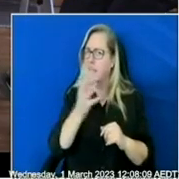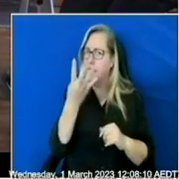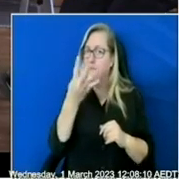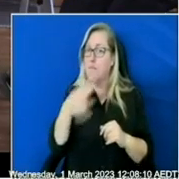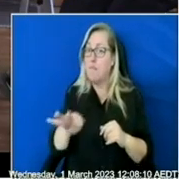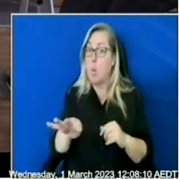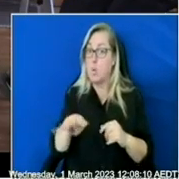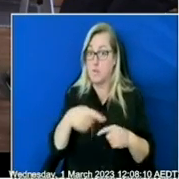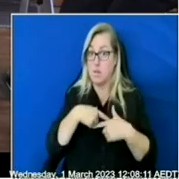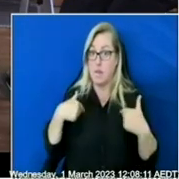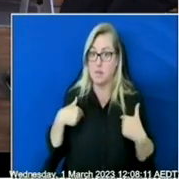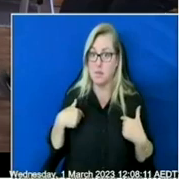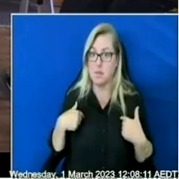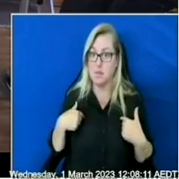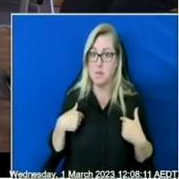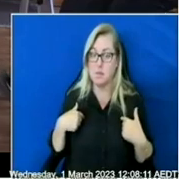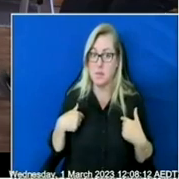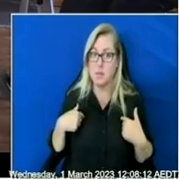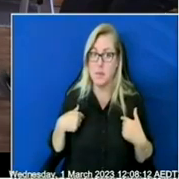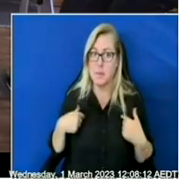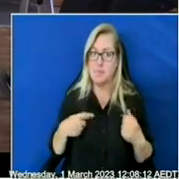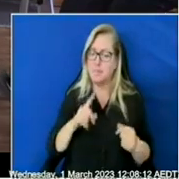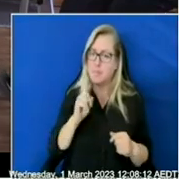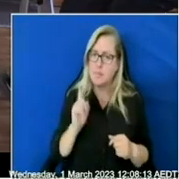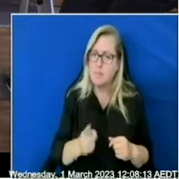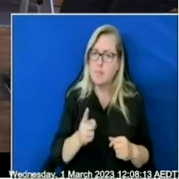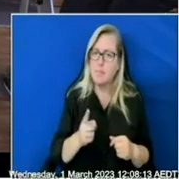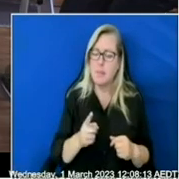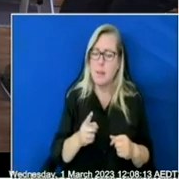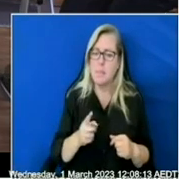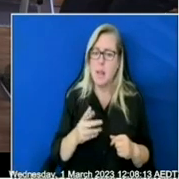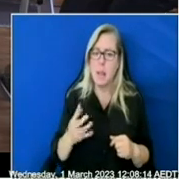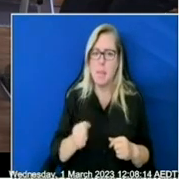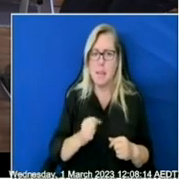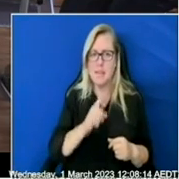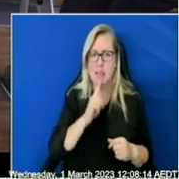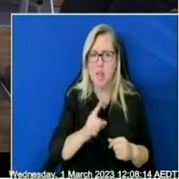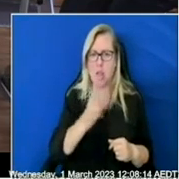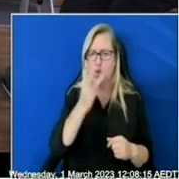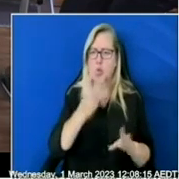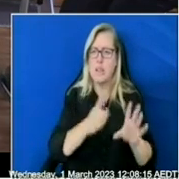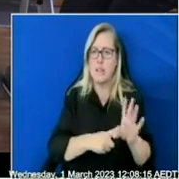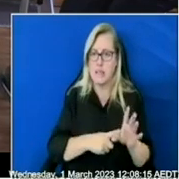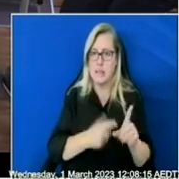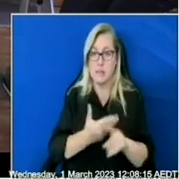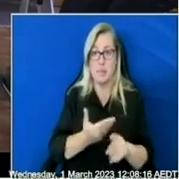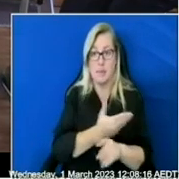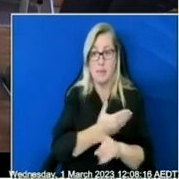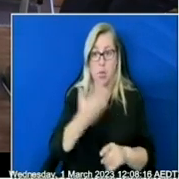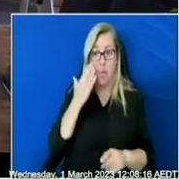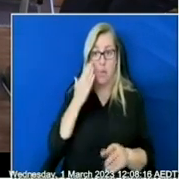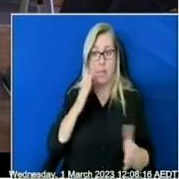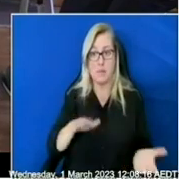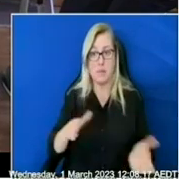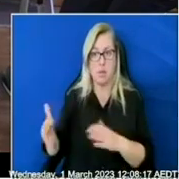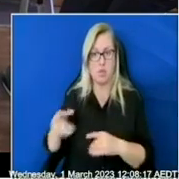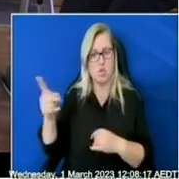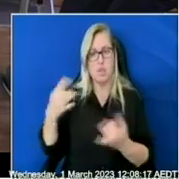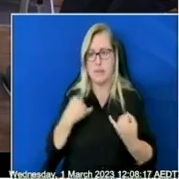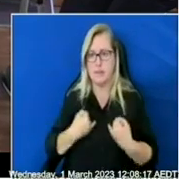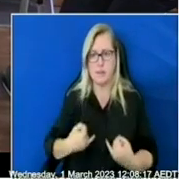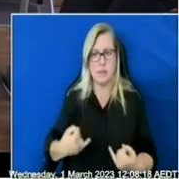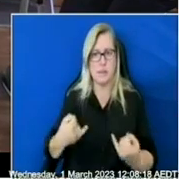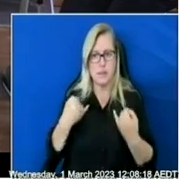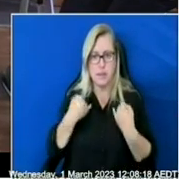I do have to say, when Mum, 3 years before we lost Mum, she got very sick. She was going to die. She was